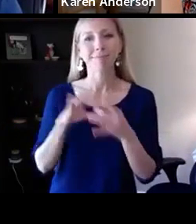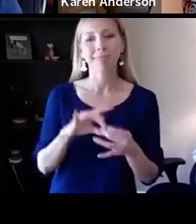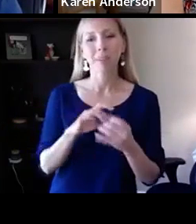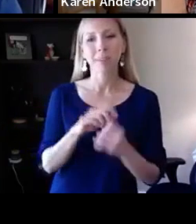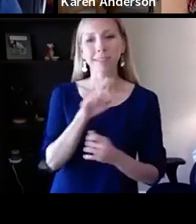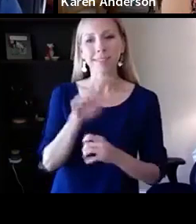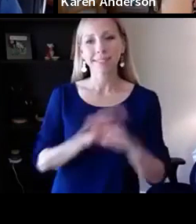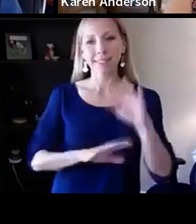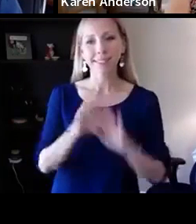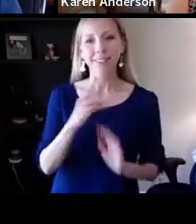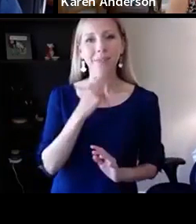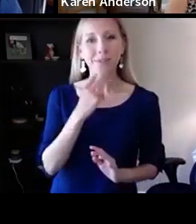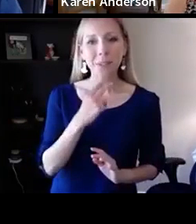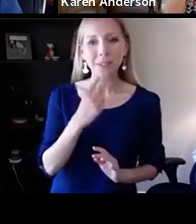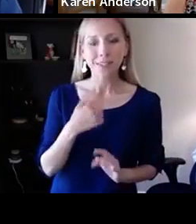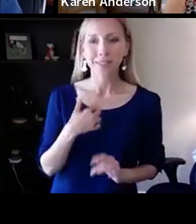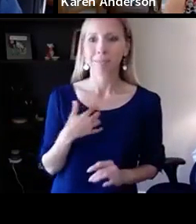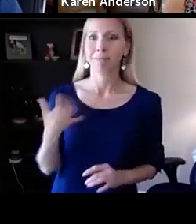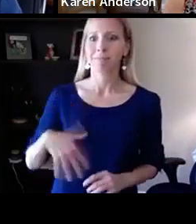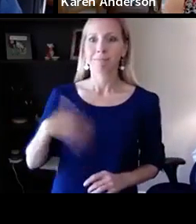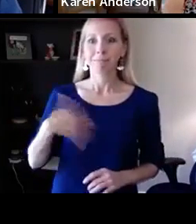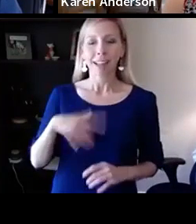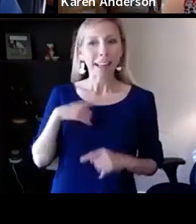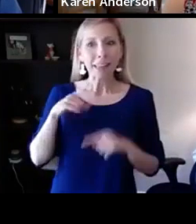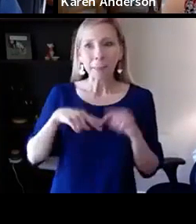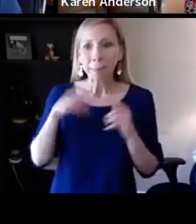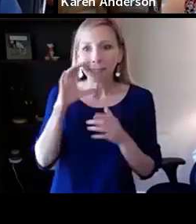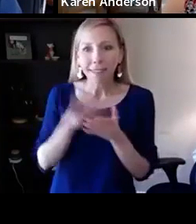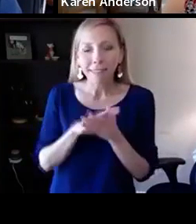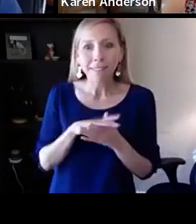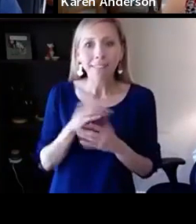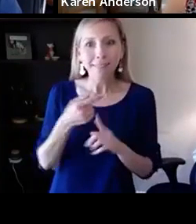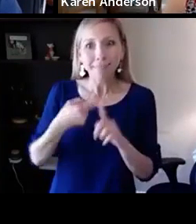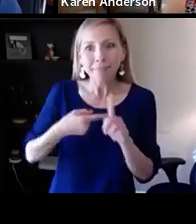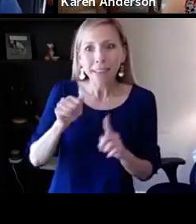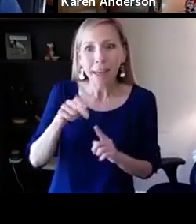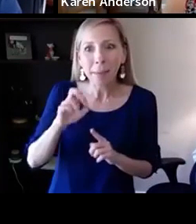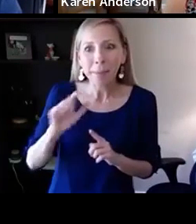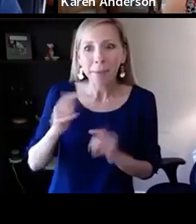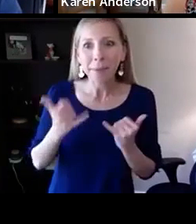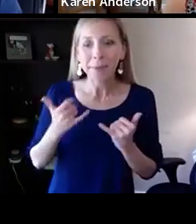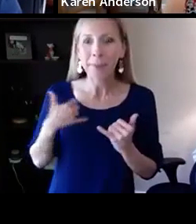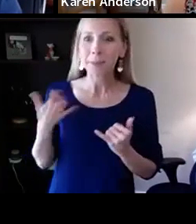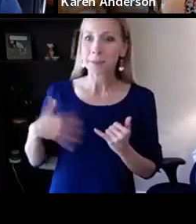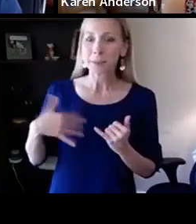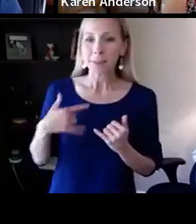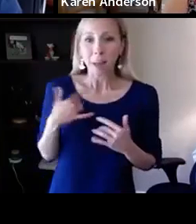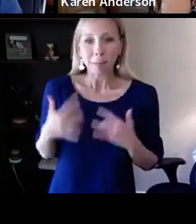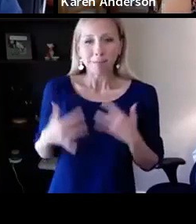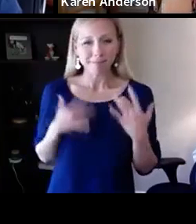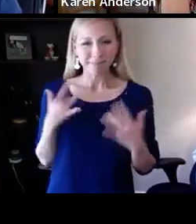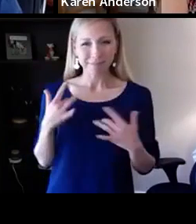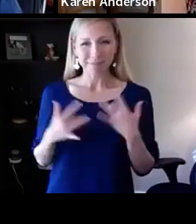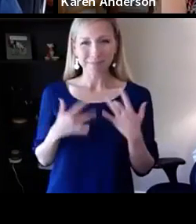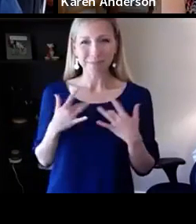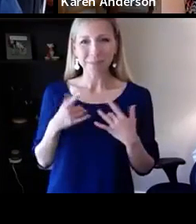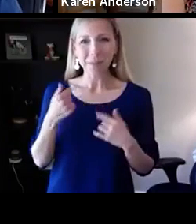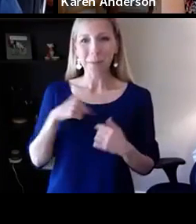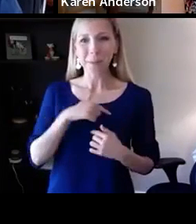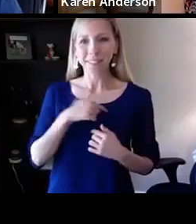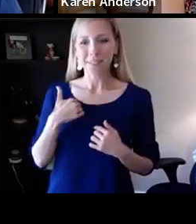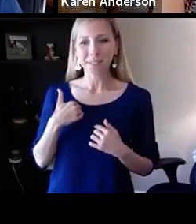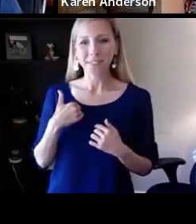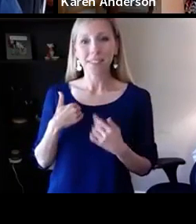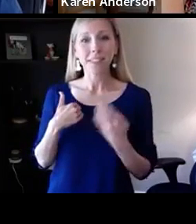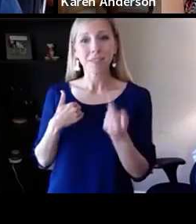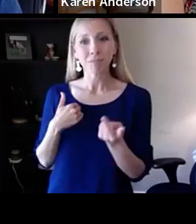Voices. I can hardly believe that it's already April. We are excited that we get to have